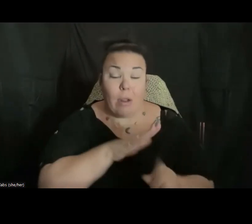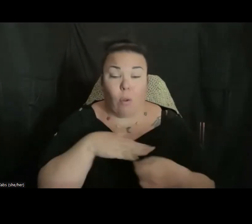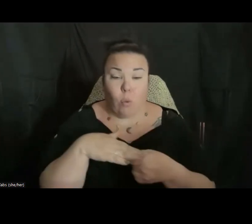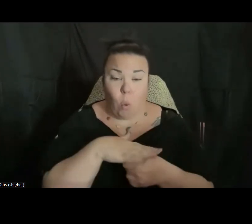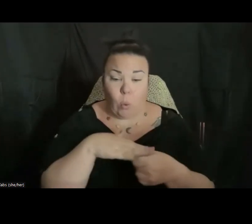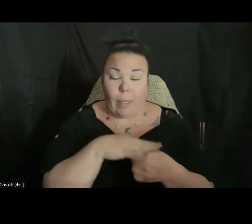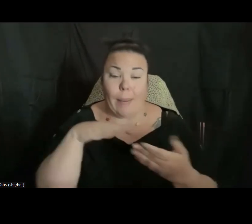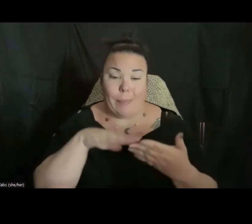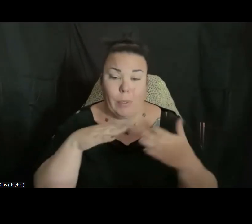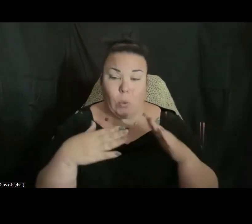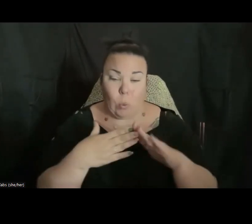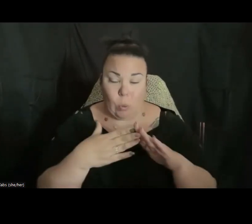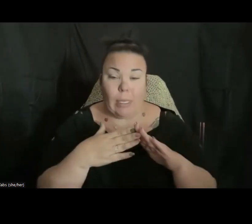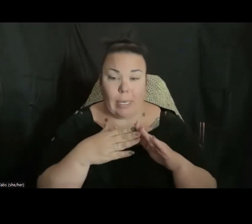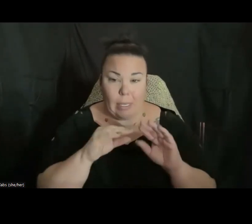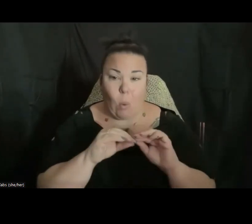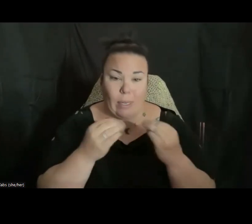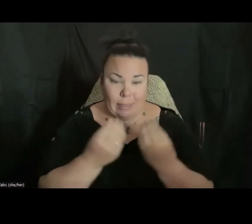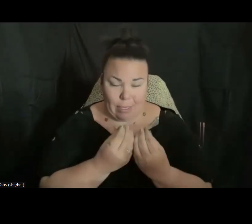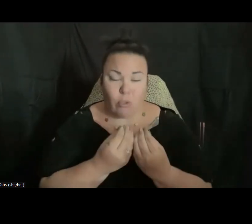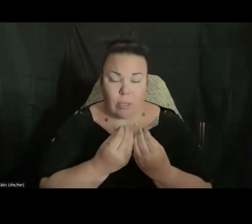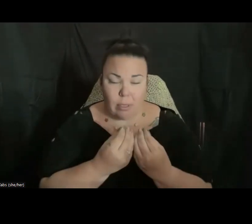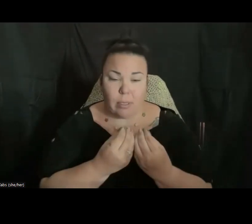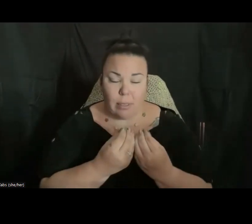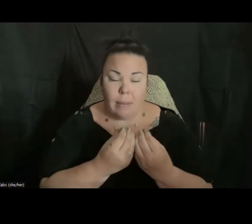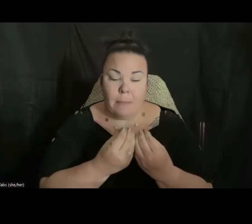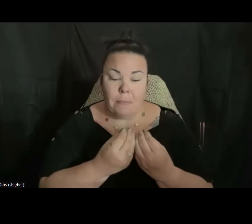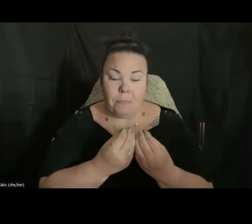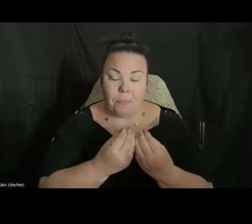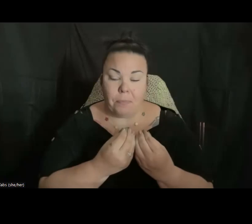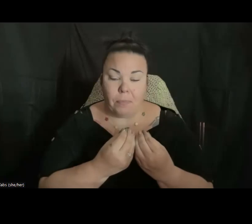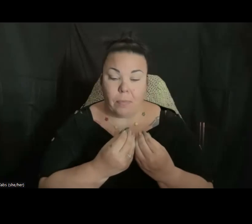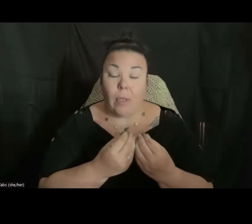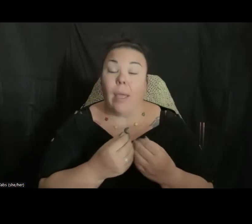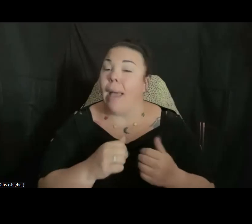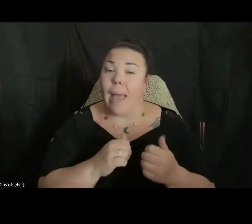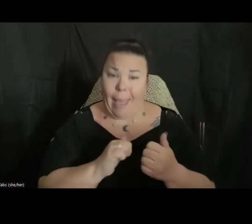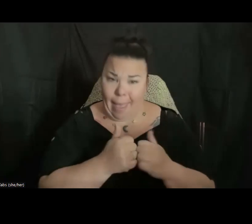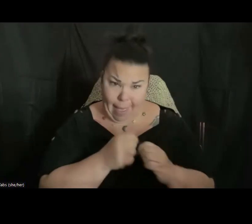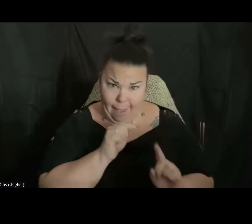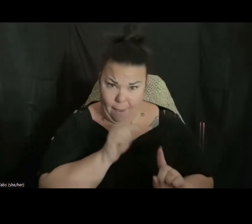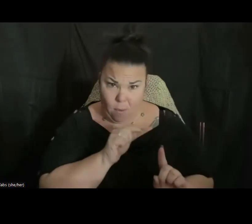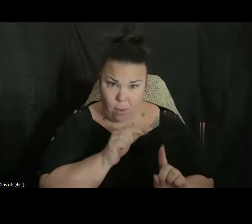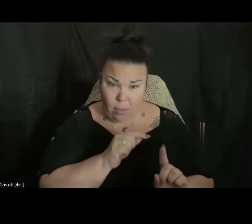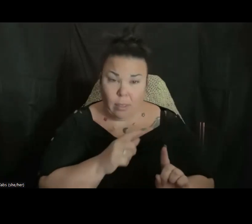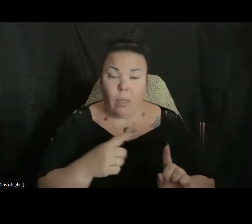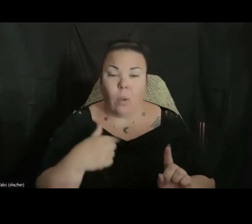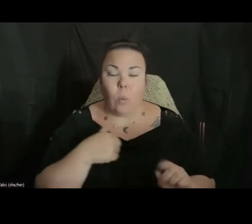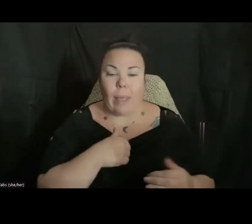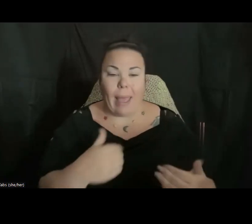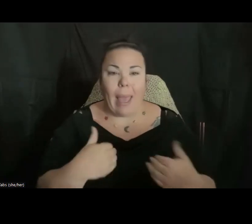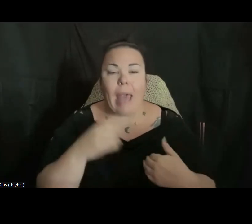health agencies that exist in those communities. And we are doing so by providing a mobile advocate that can